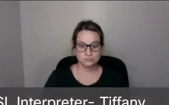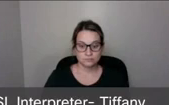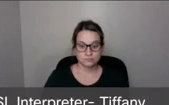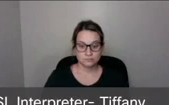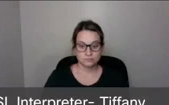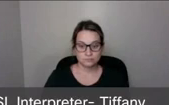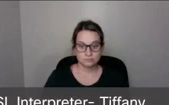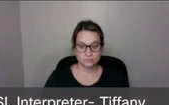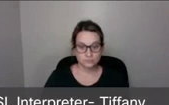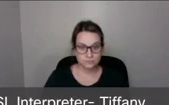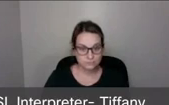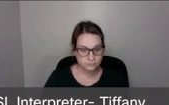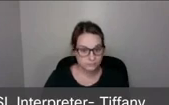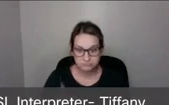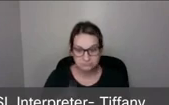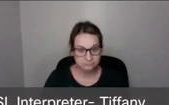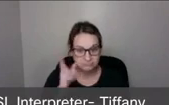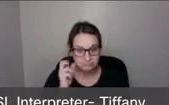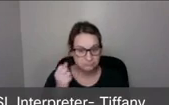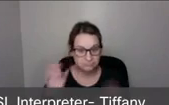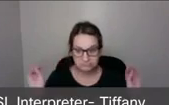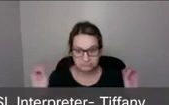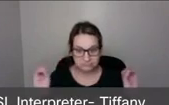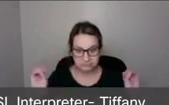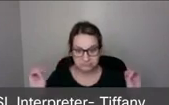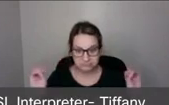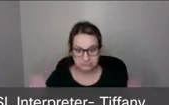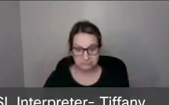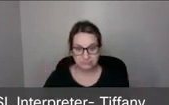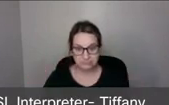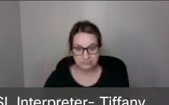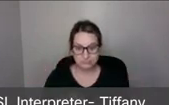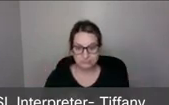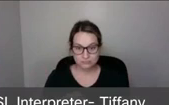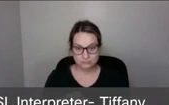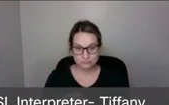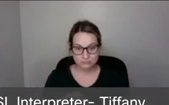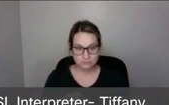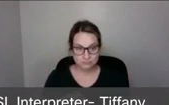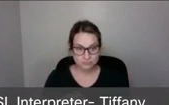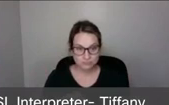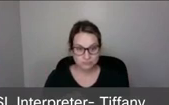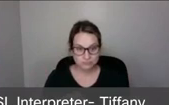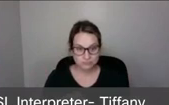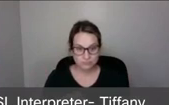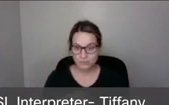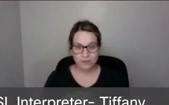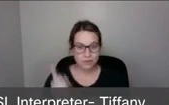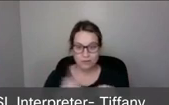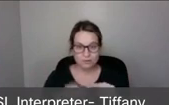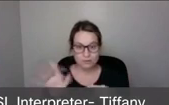Additionally, speakers are required to follow proper decorum. Request use appropriately. Staff and